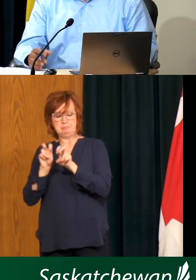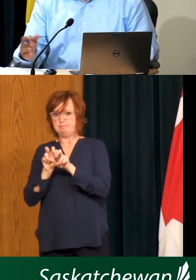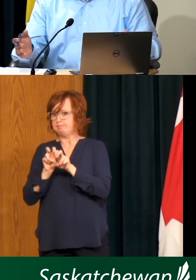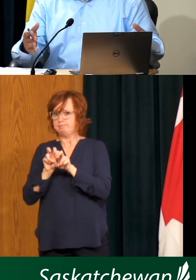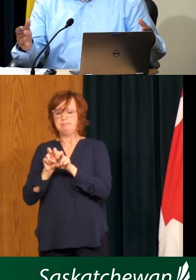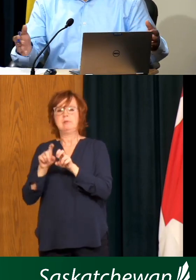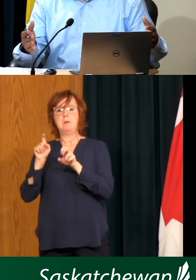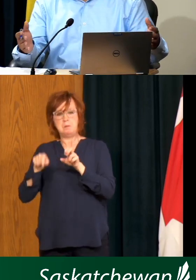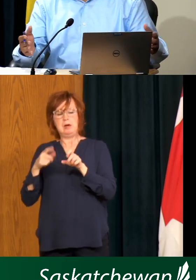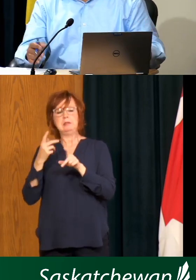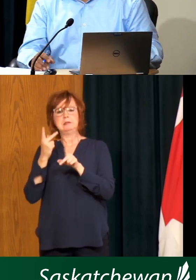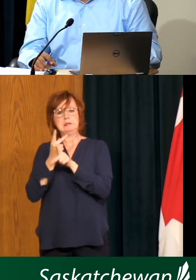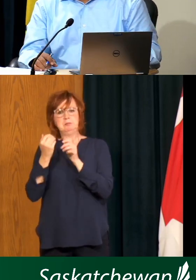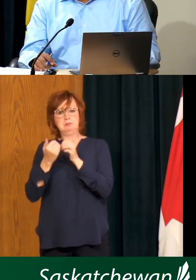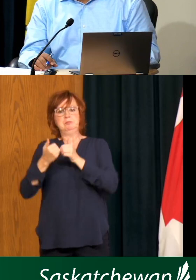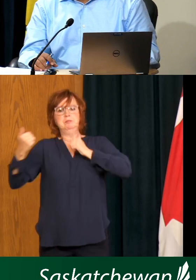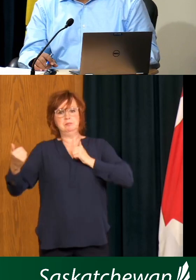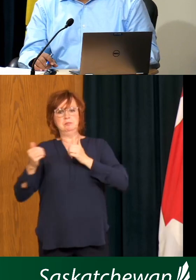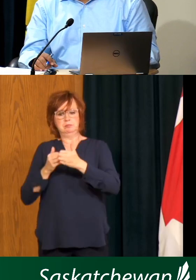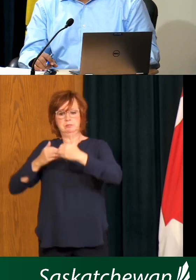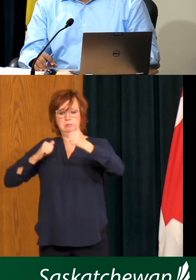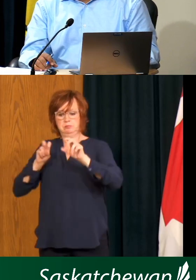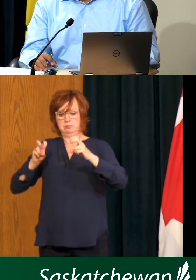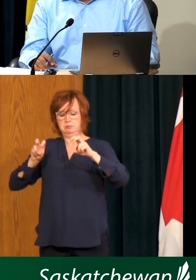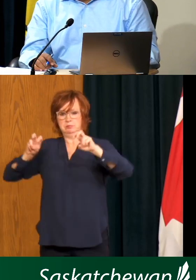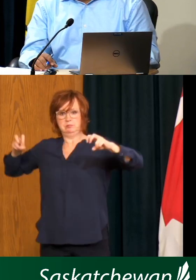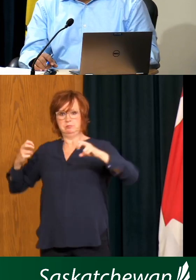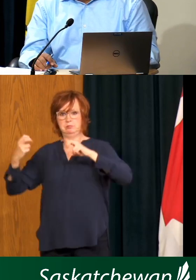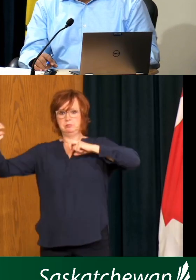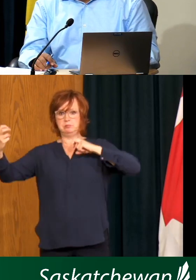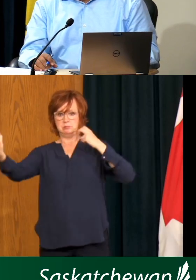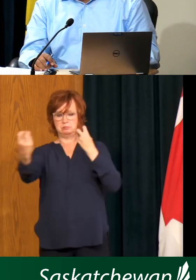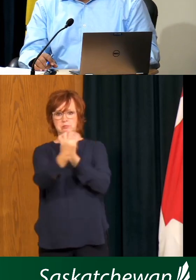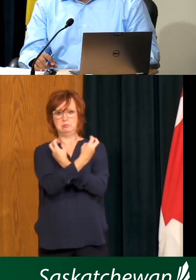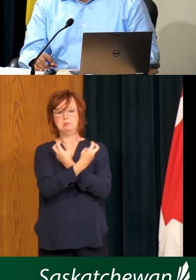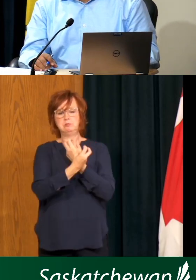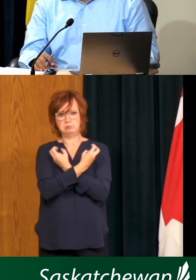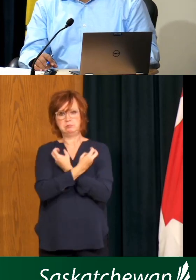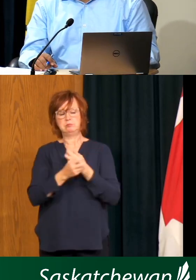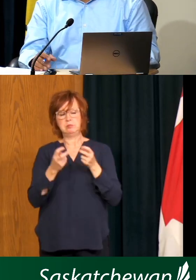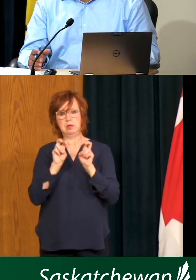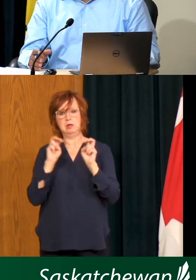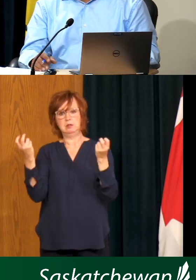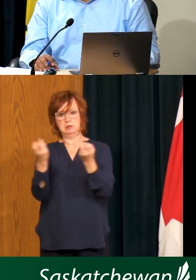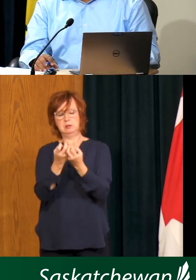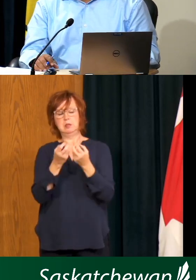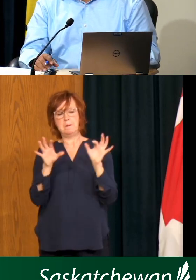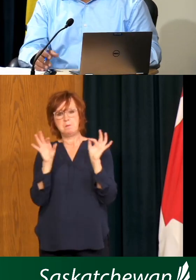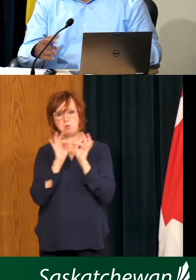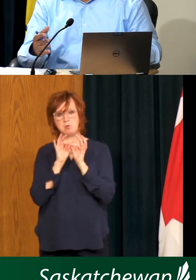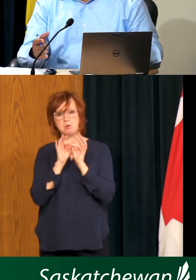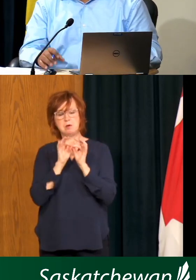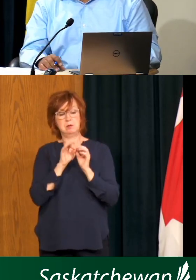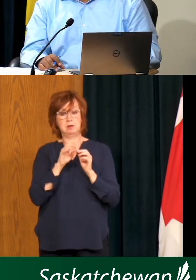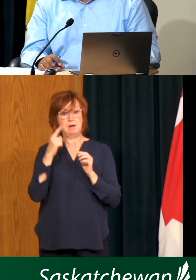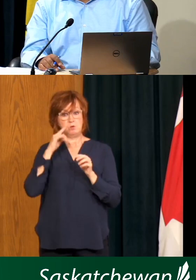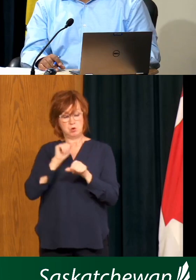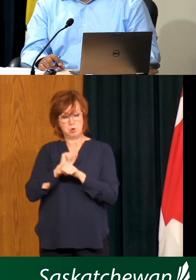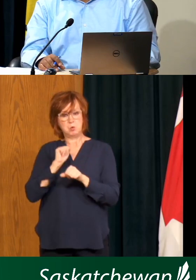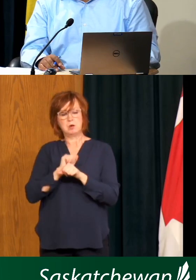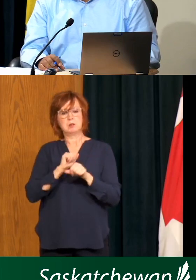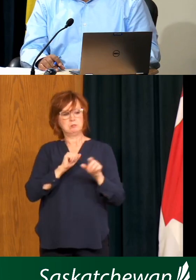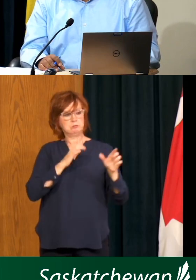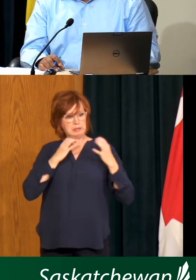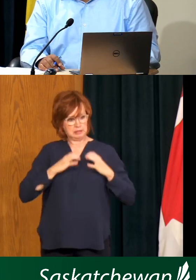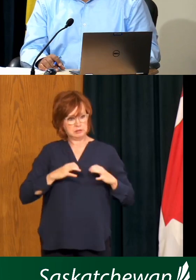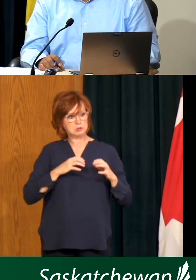distance between staff when you go to work every day. And I think that's just something we need to remind ourselves of when we go to work every day as